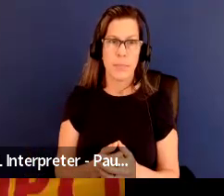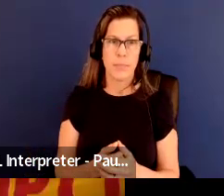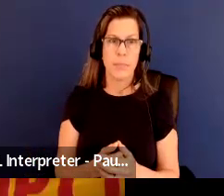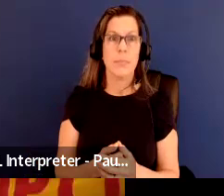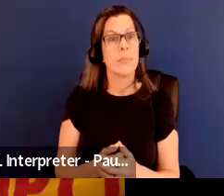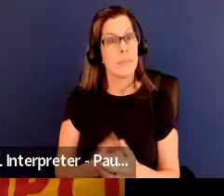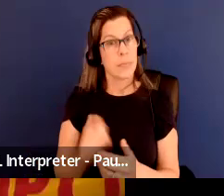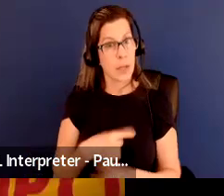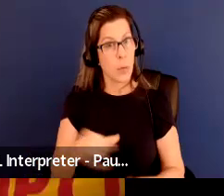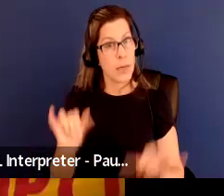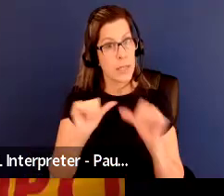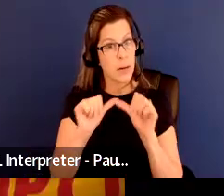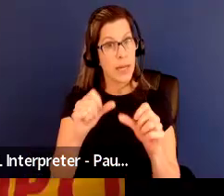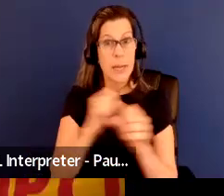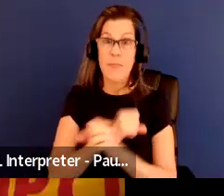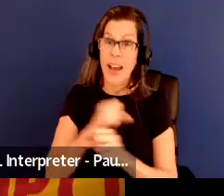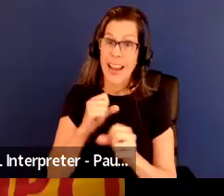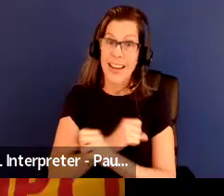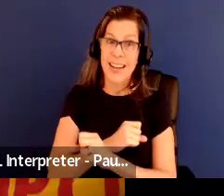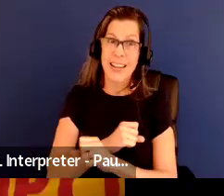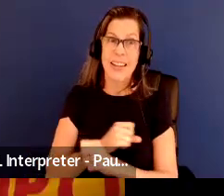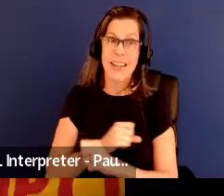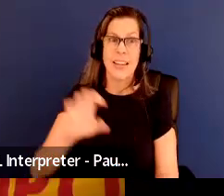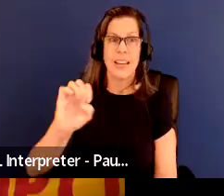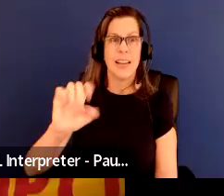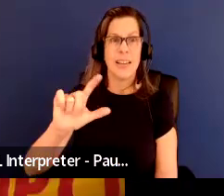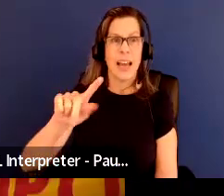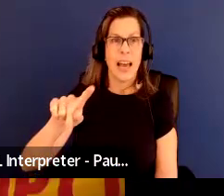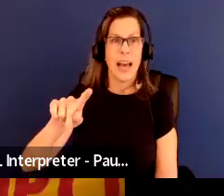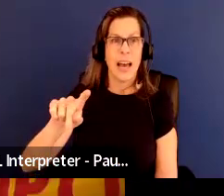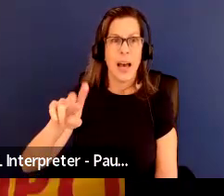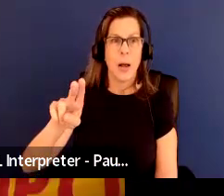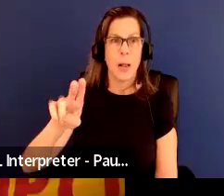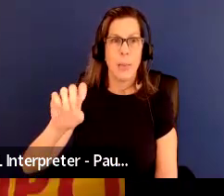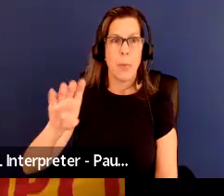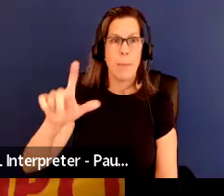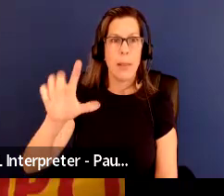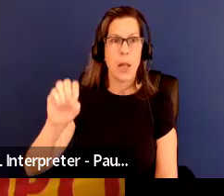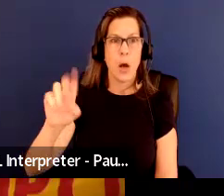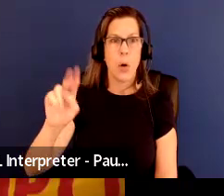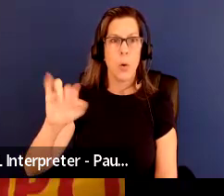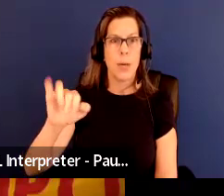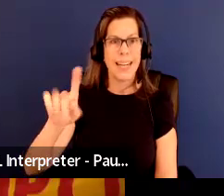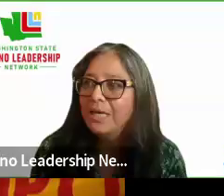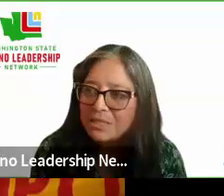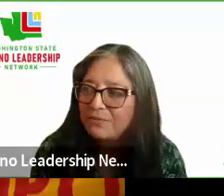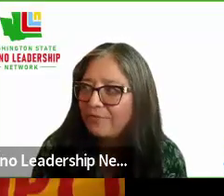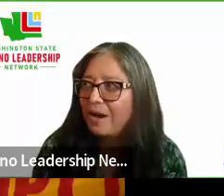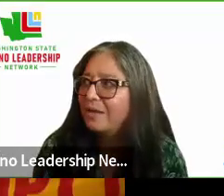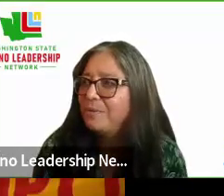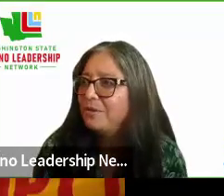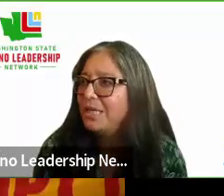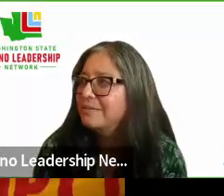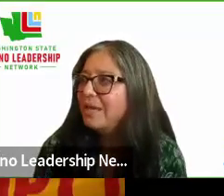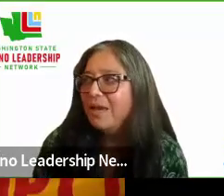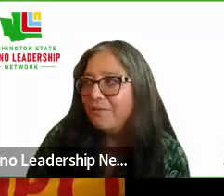And yet we still keep fighting. El pueblo unido nunca será vencido. Continuing to protest, continuing to fight